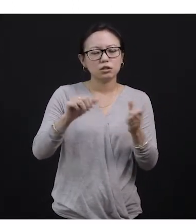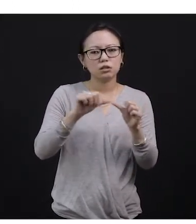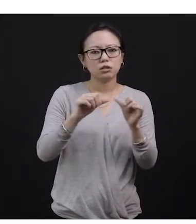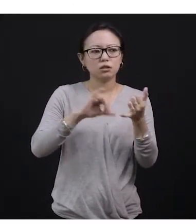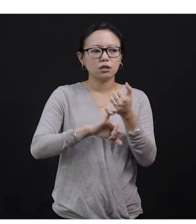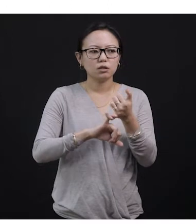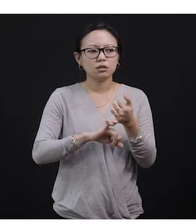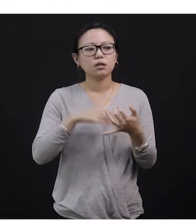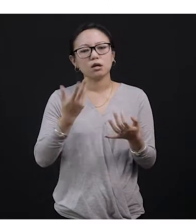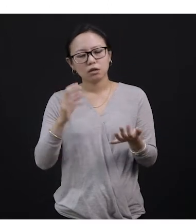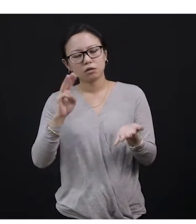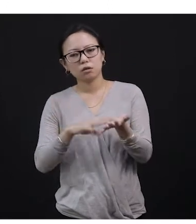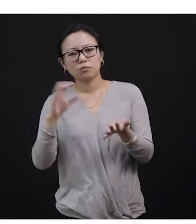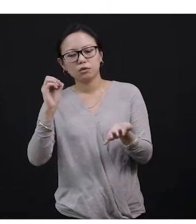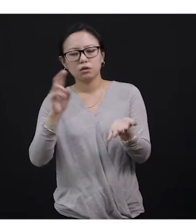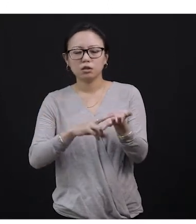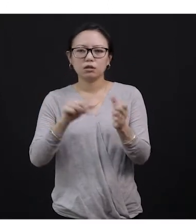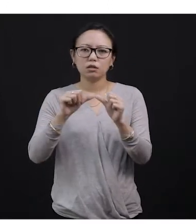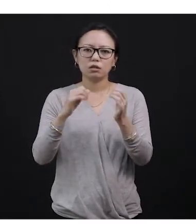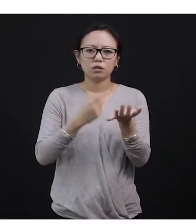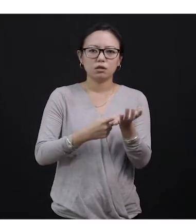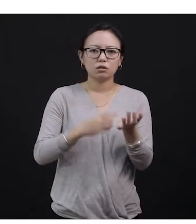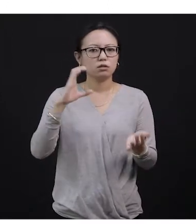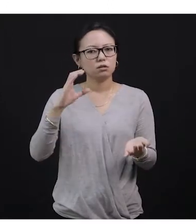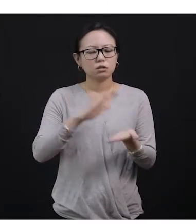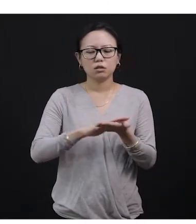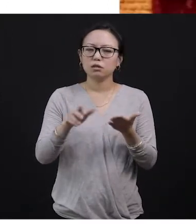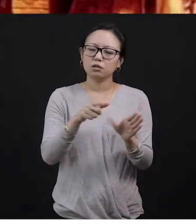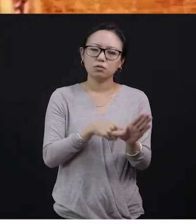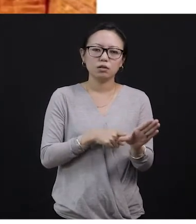of monarchy and Sanghas were different.